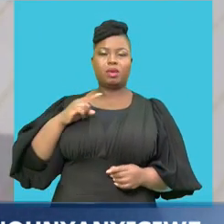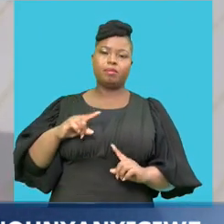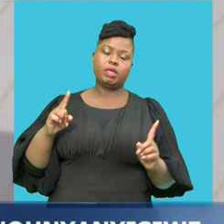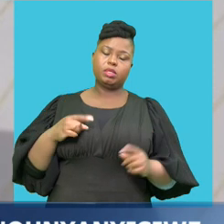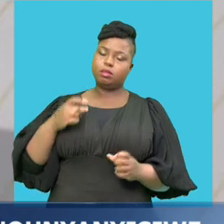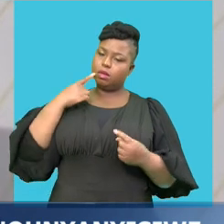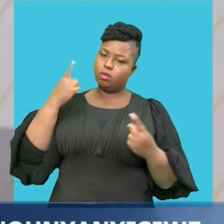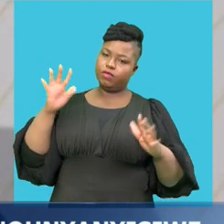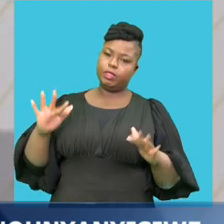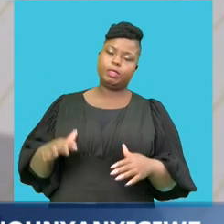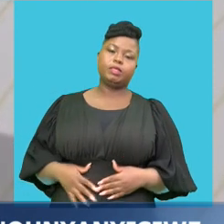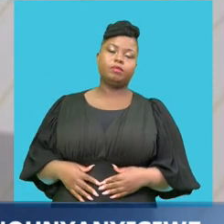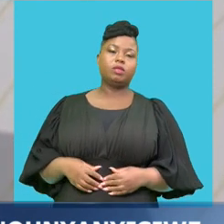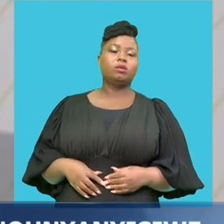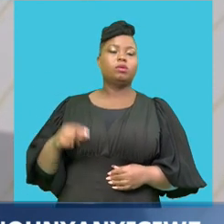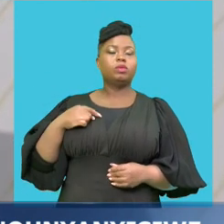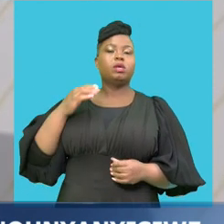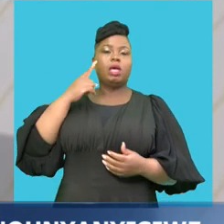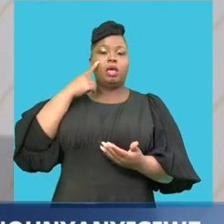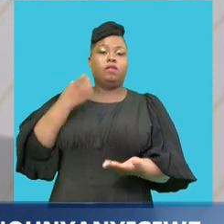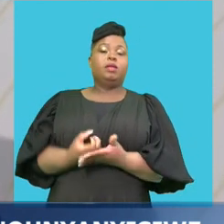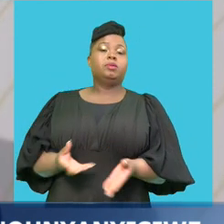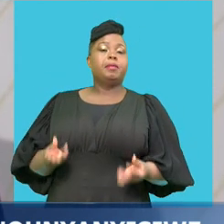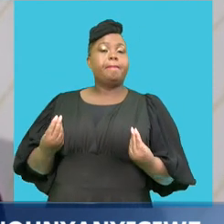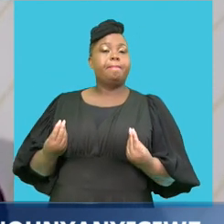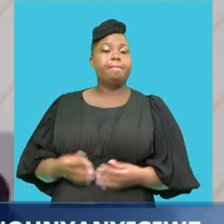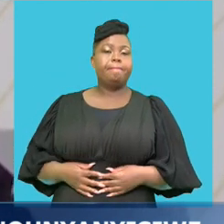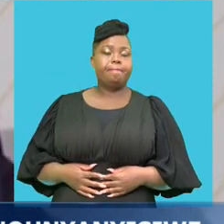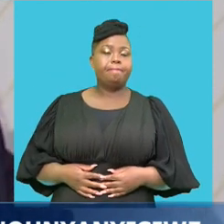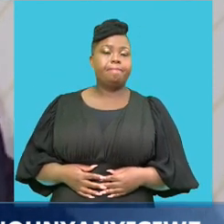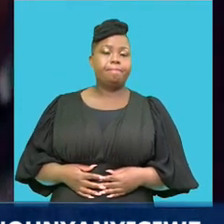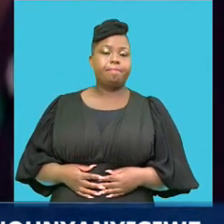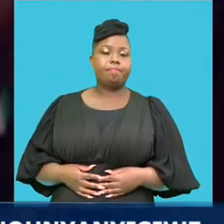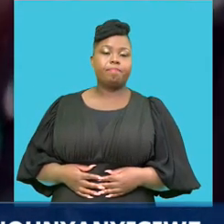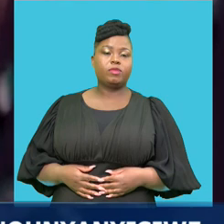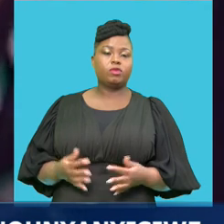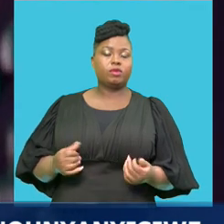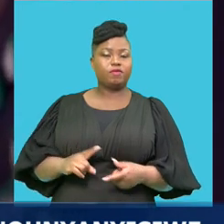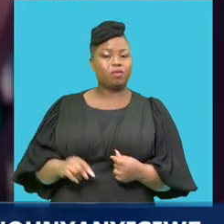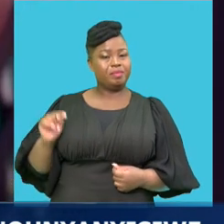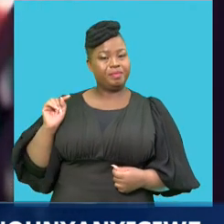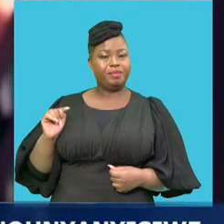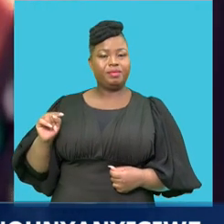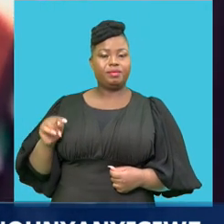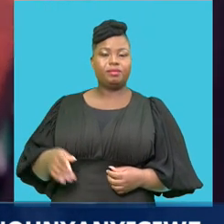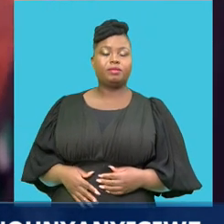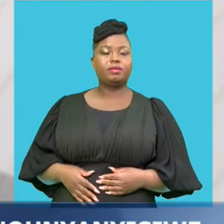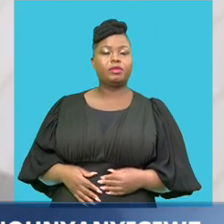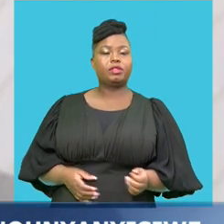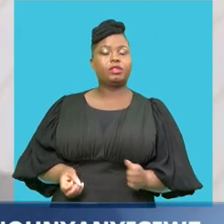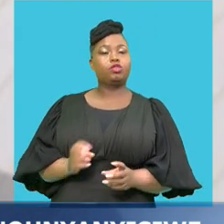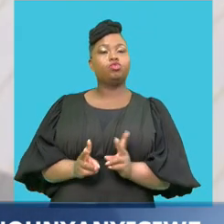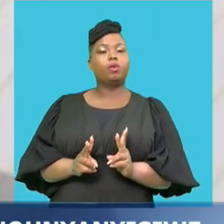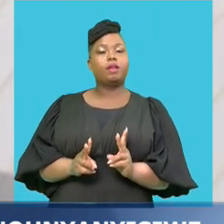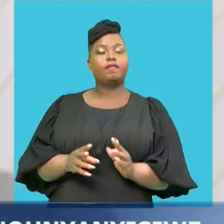come forward. And we were able to get that evidence that was received. So based on that, of the 12 learners